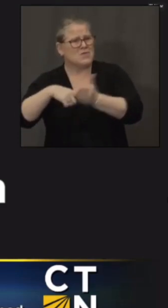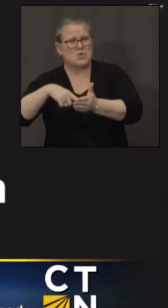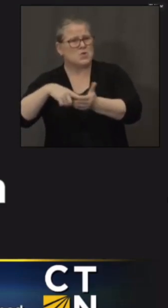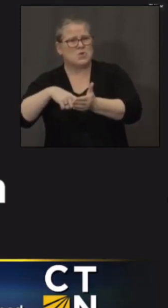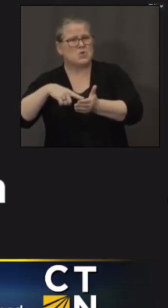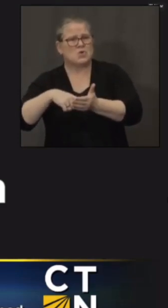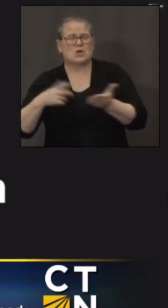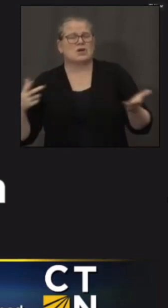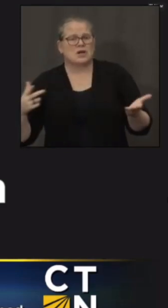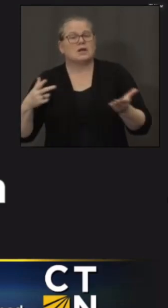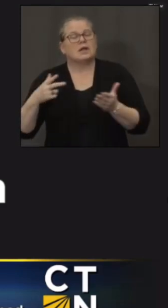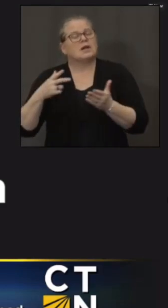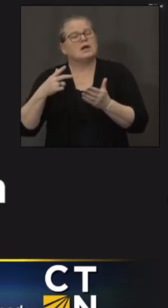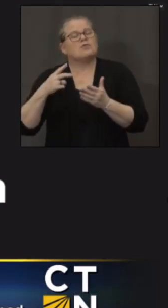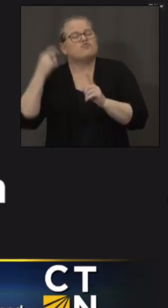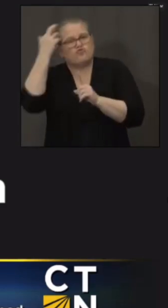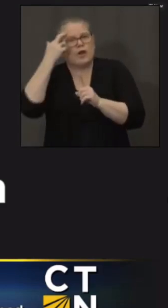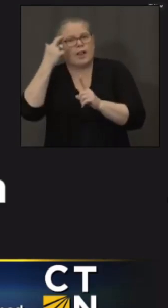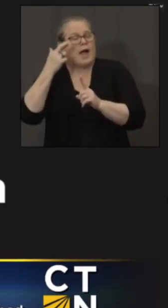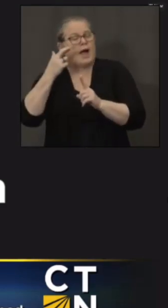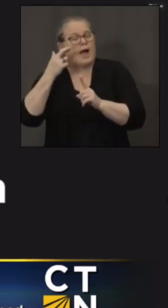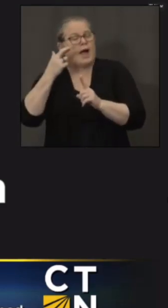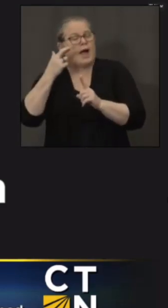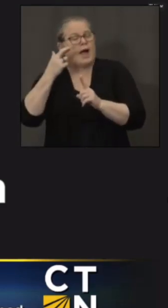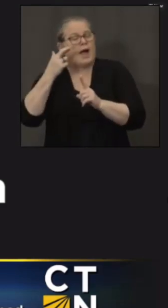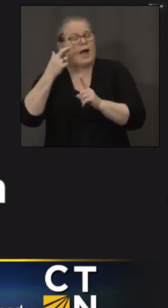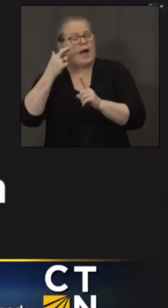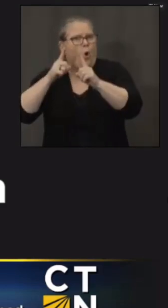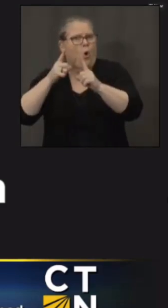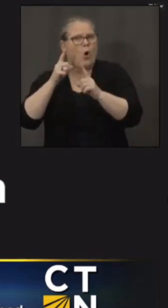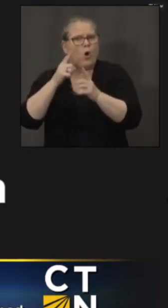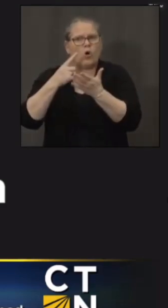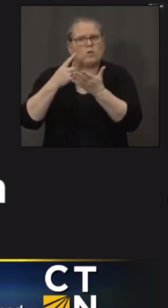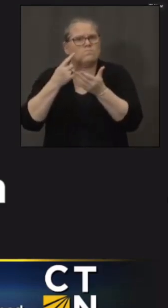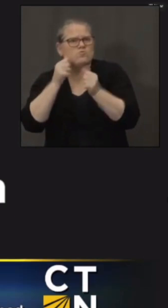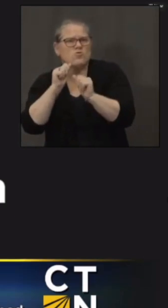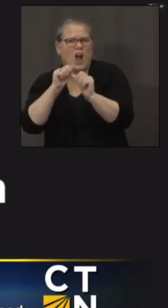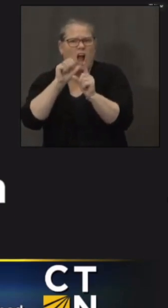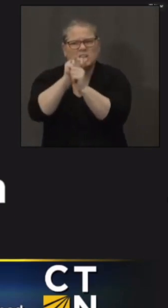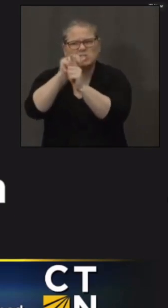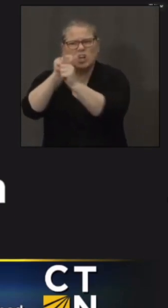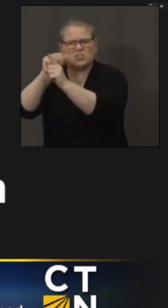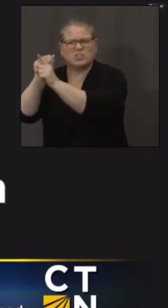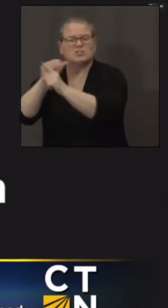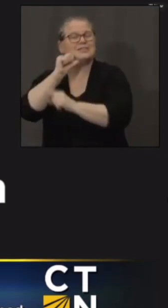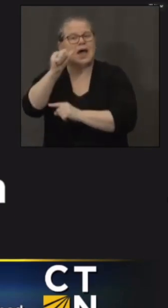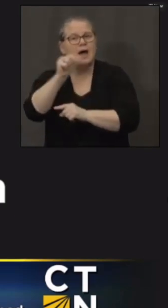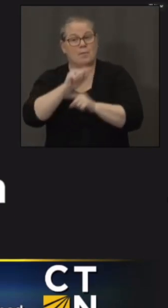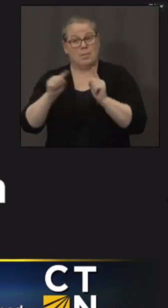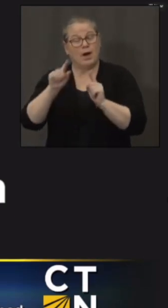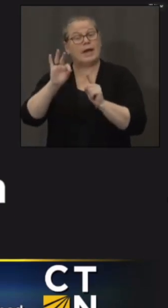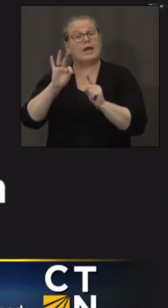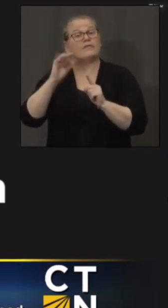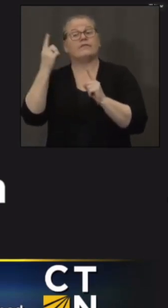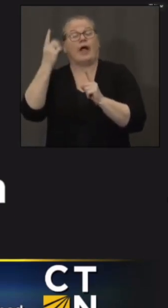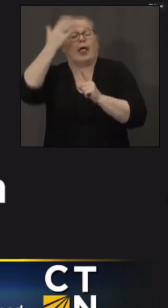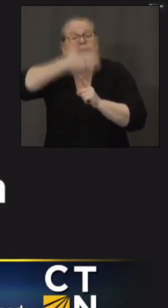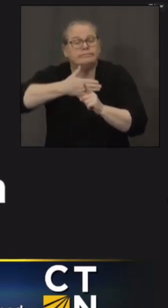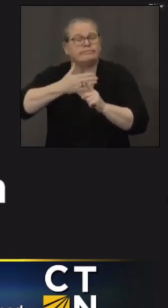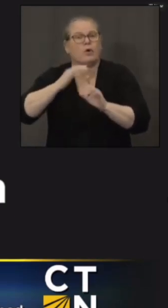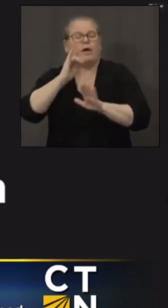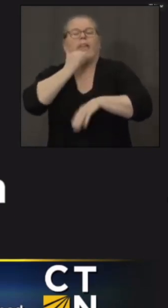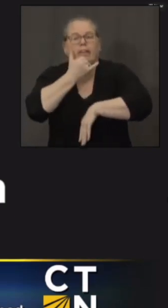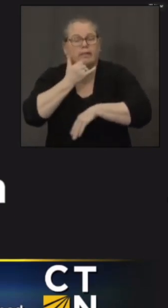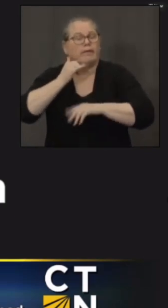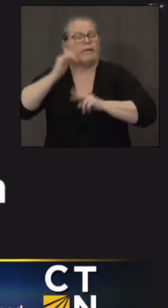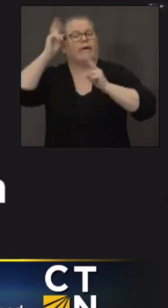missed something or someone in their store or restaurant wasn't compliant, they're worried about being put out of business because of one fine. Will there be a